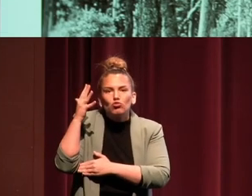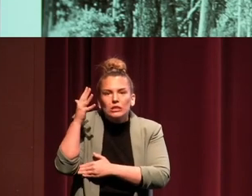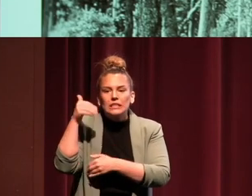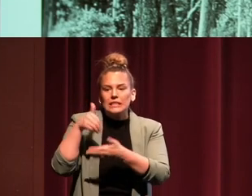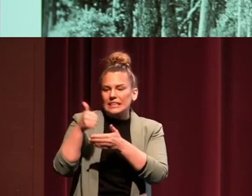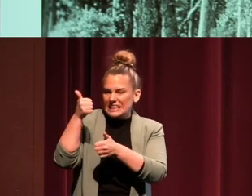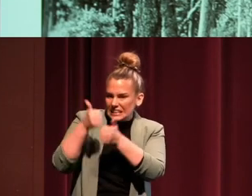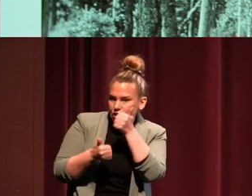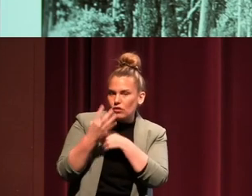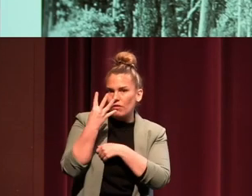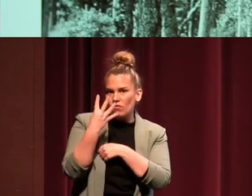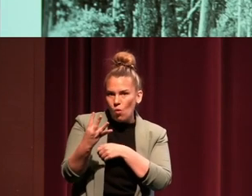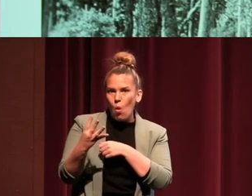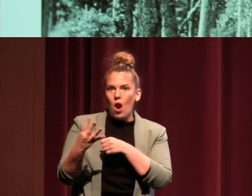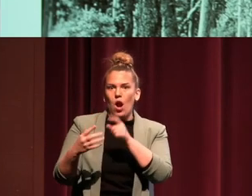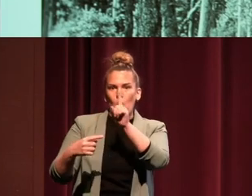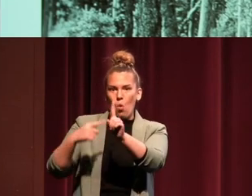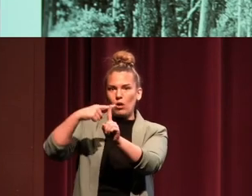four quadrants,